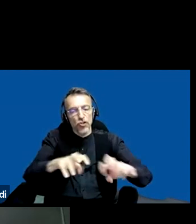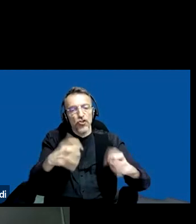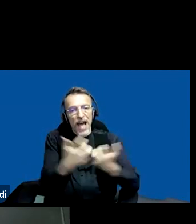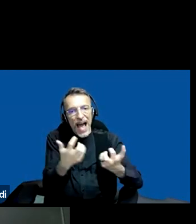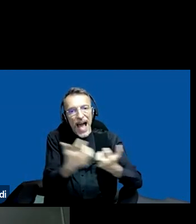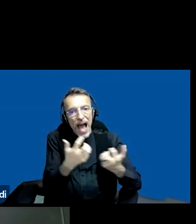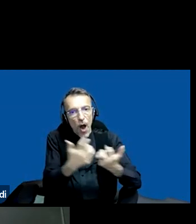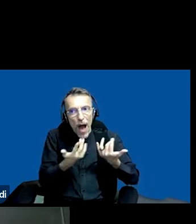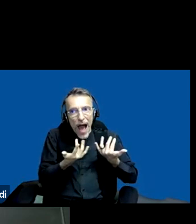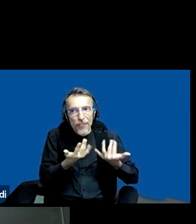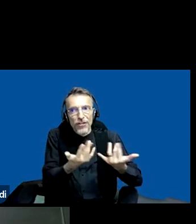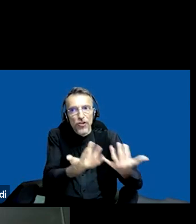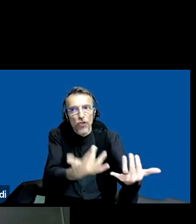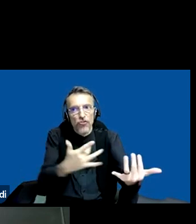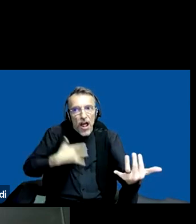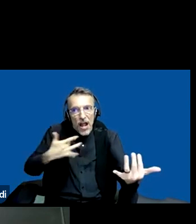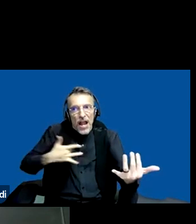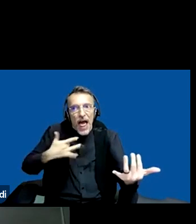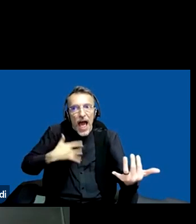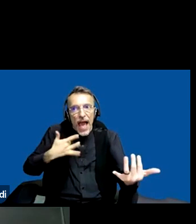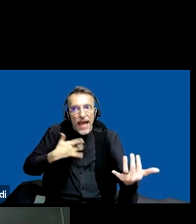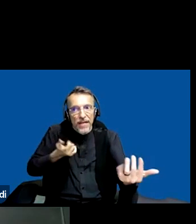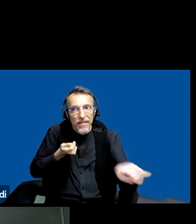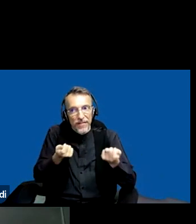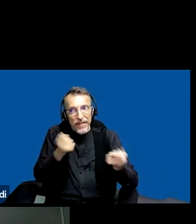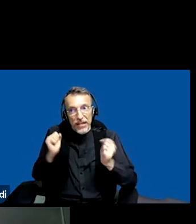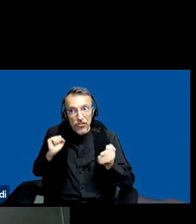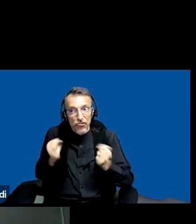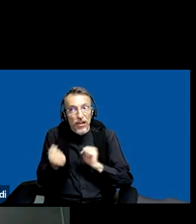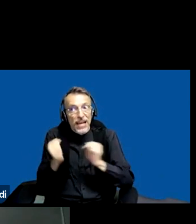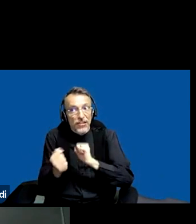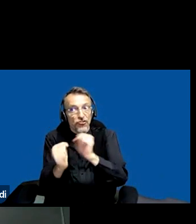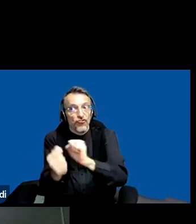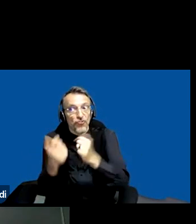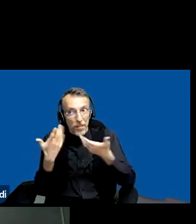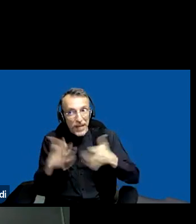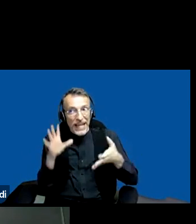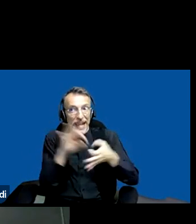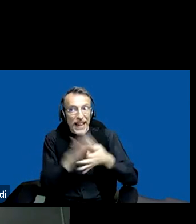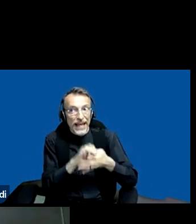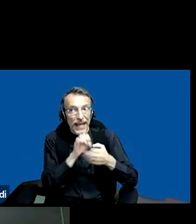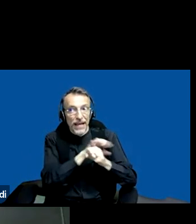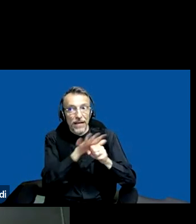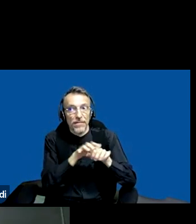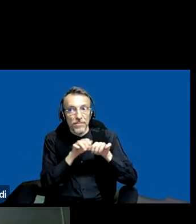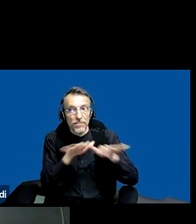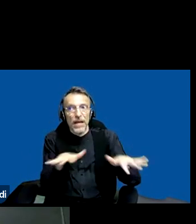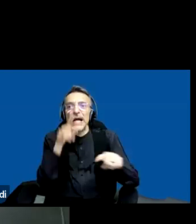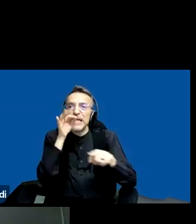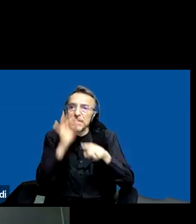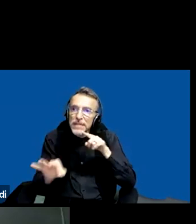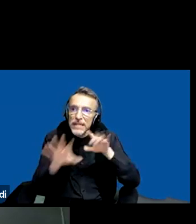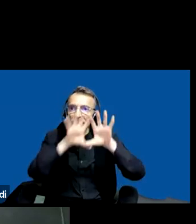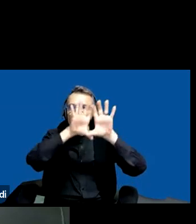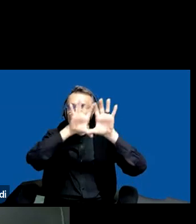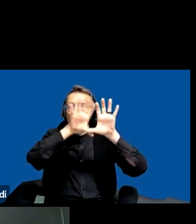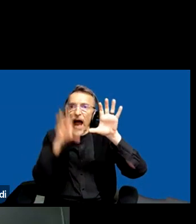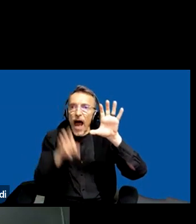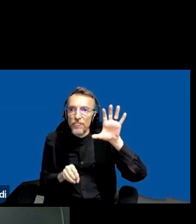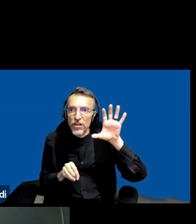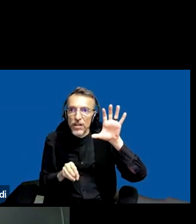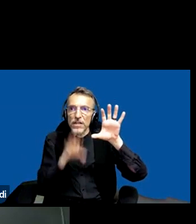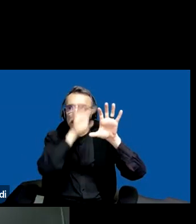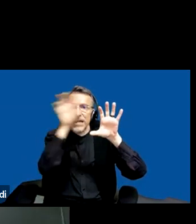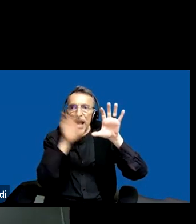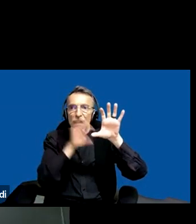people's agricultural livelihoods have changed around COVID-19 in a number of African countries, and what